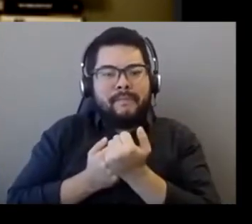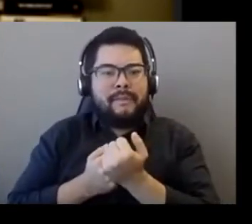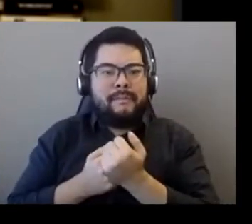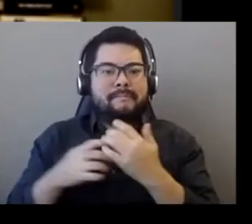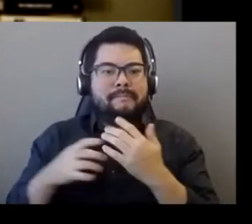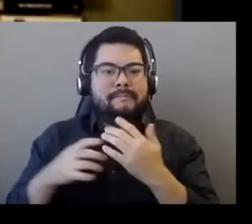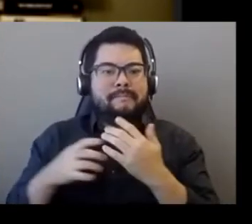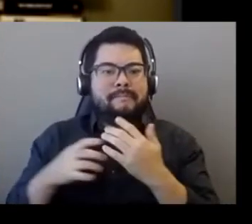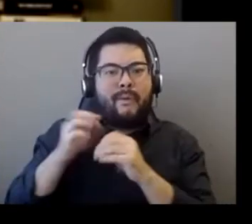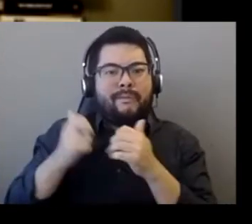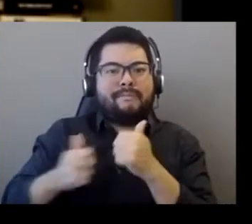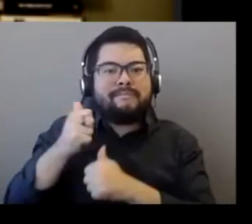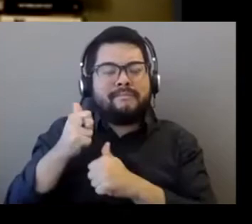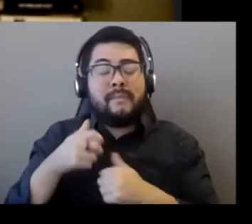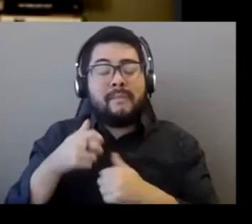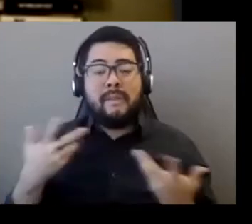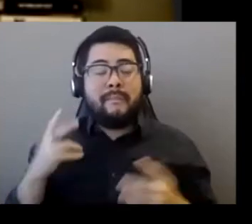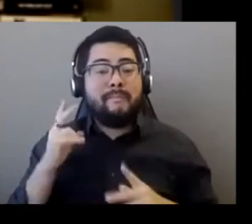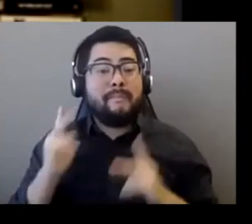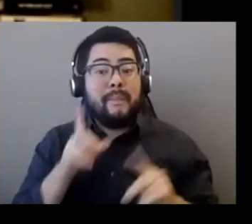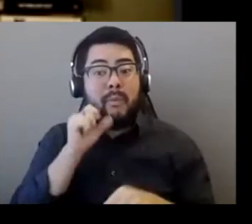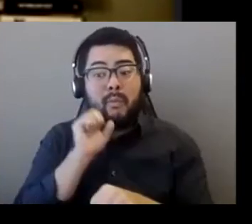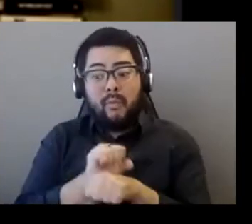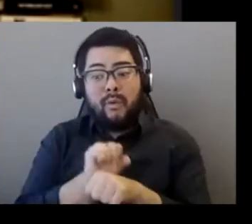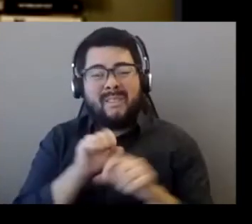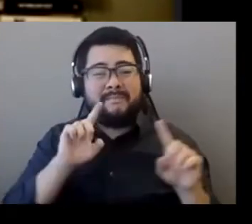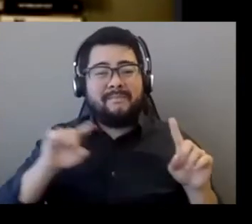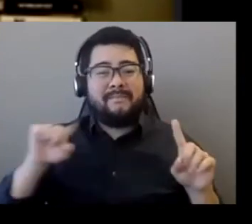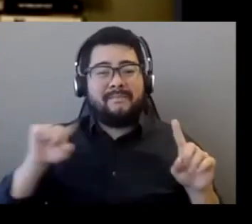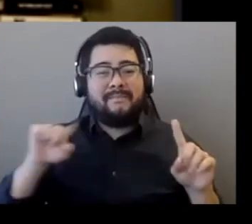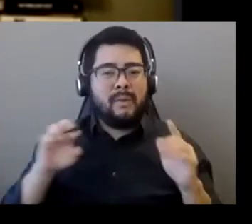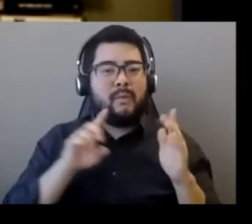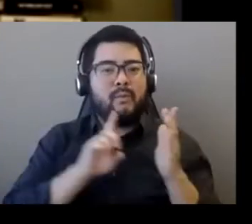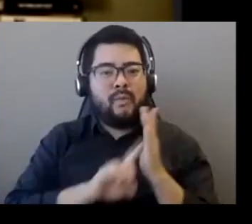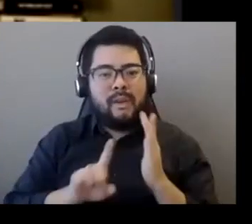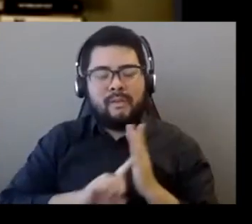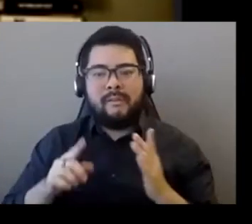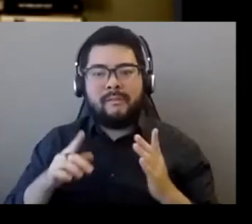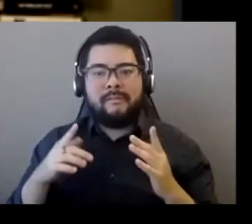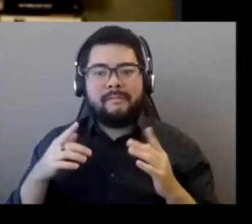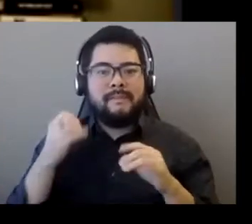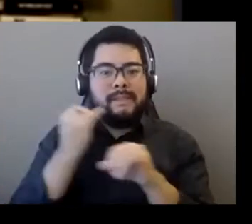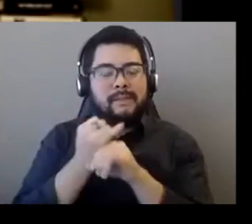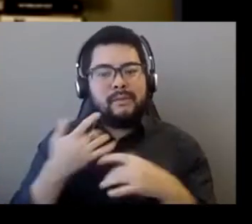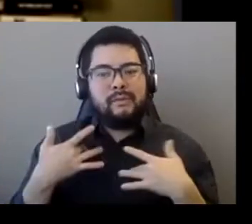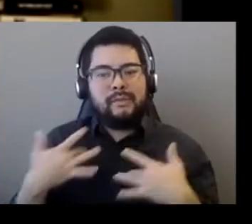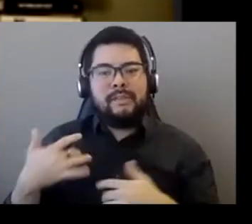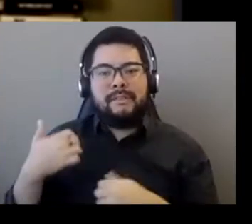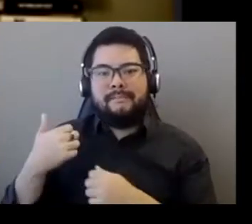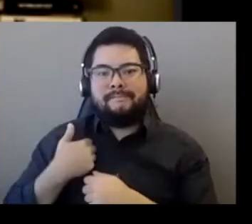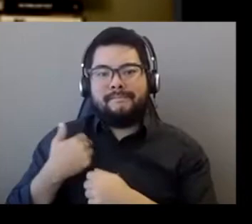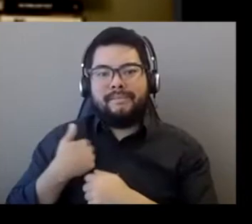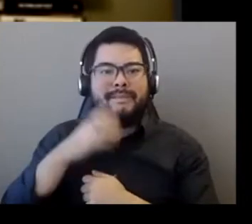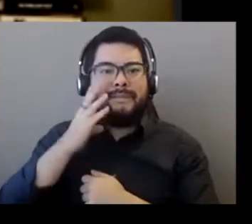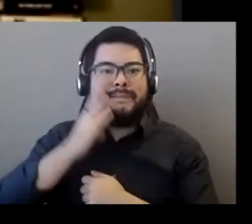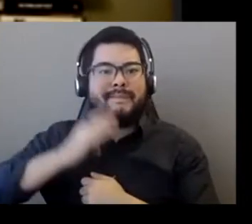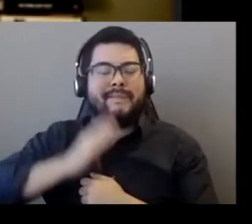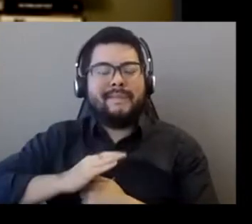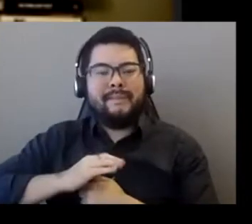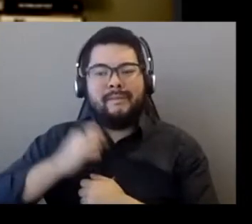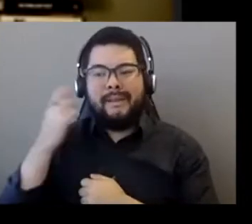necessity. And the people who work at the research institutes are often militants, you know, who are tasked to